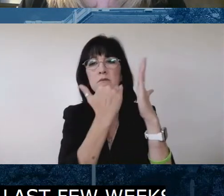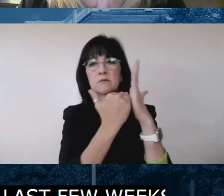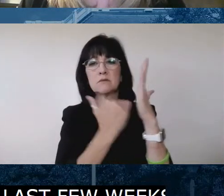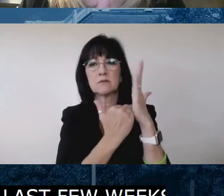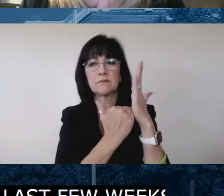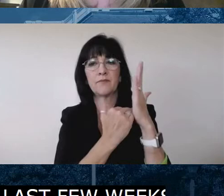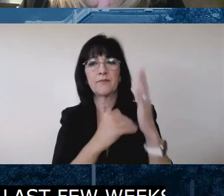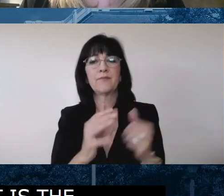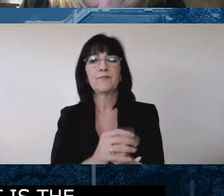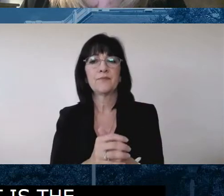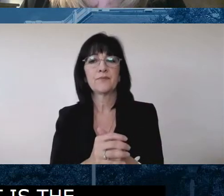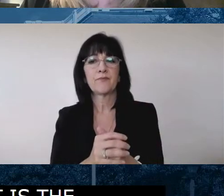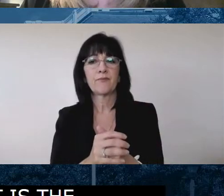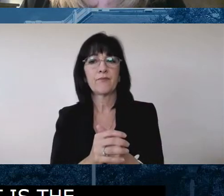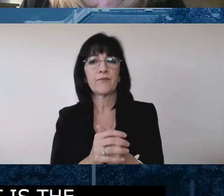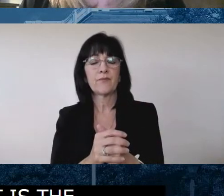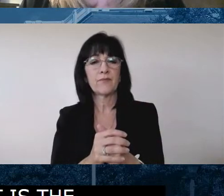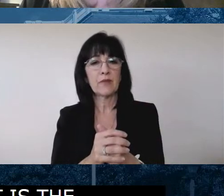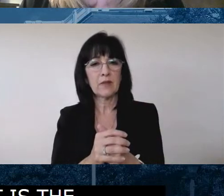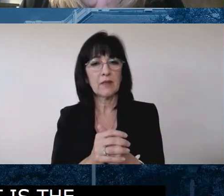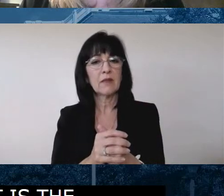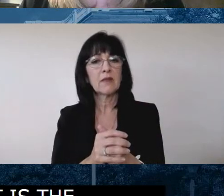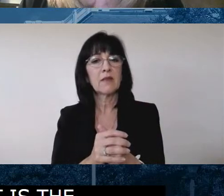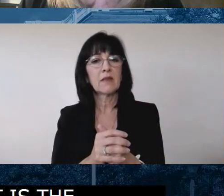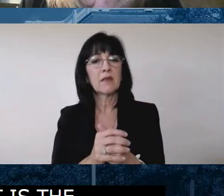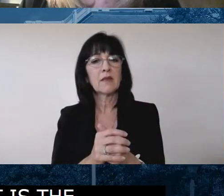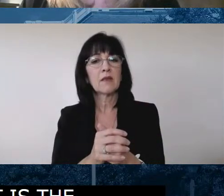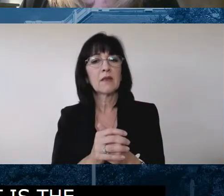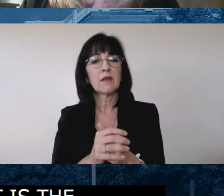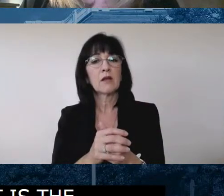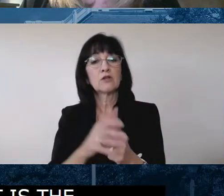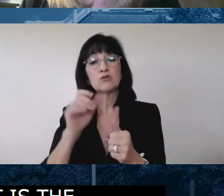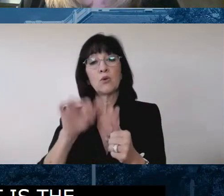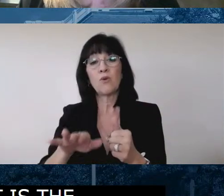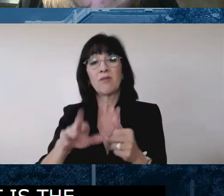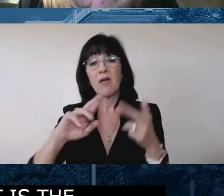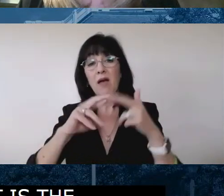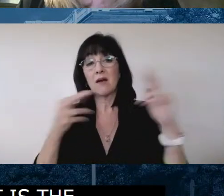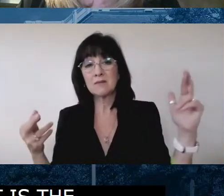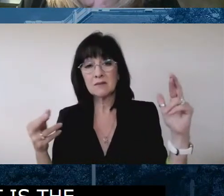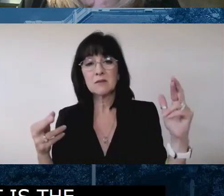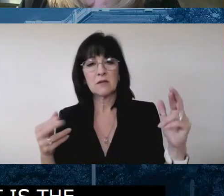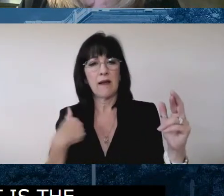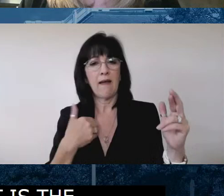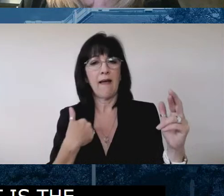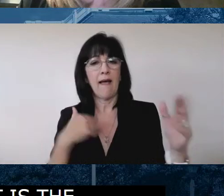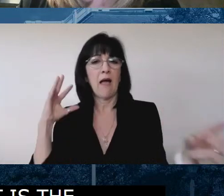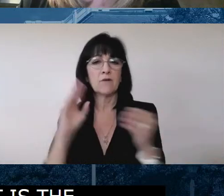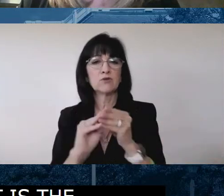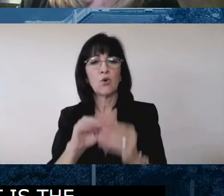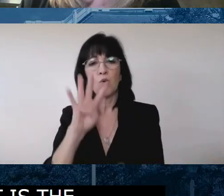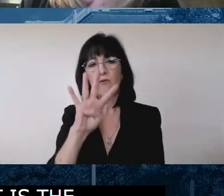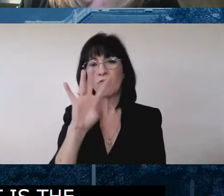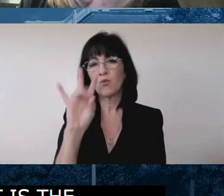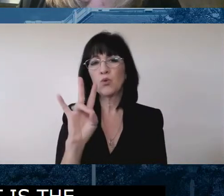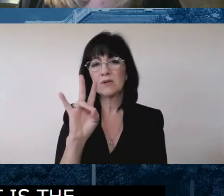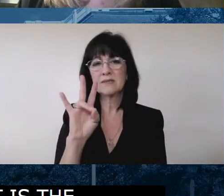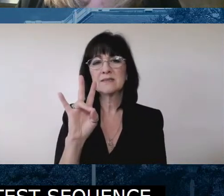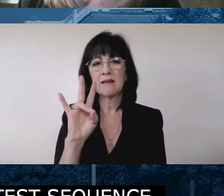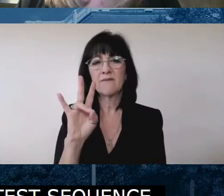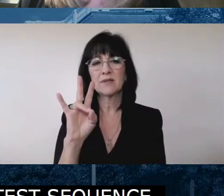variant positive test sample sequence. So we had a total of 47 positive